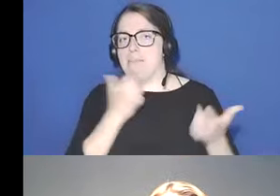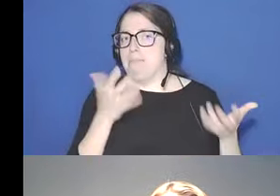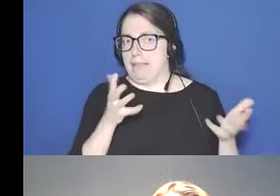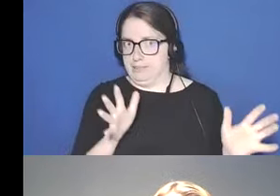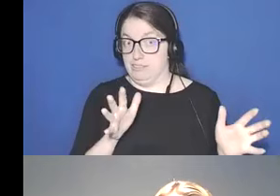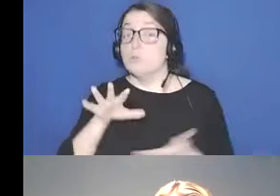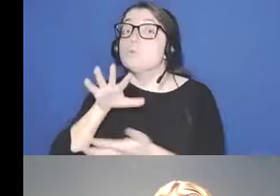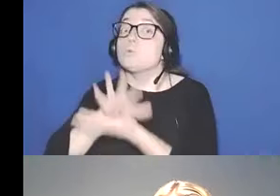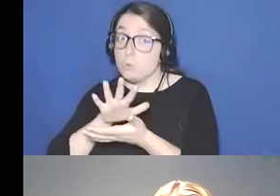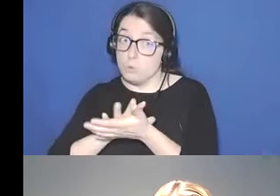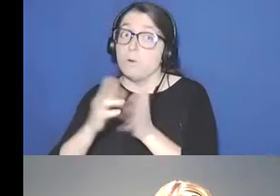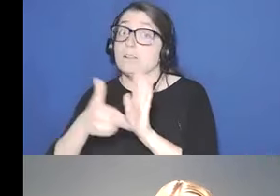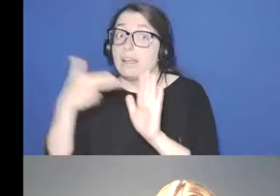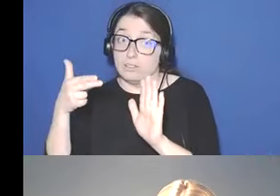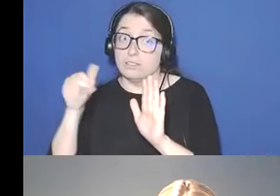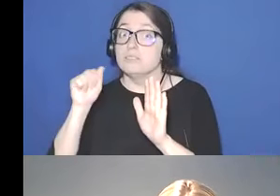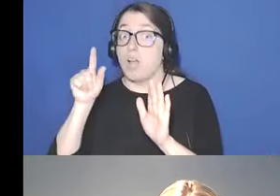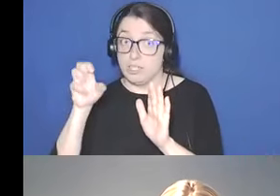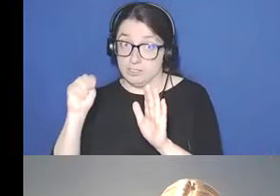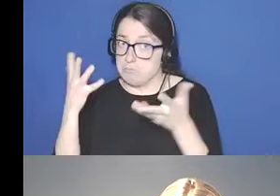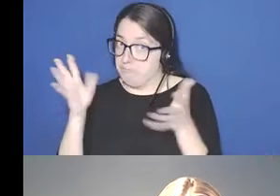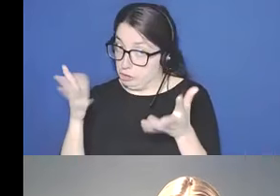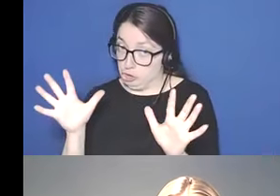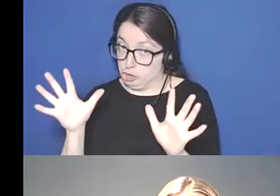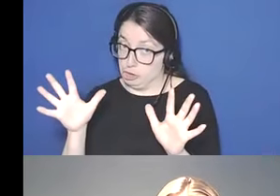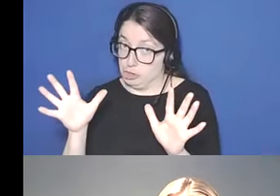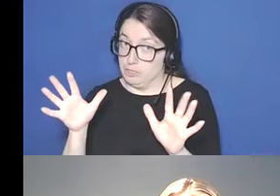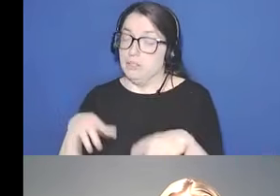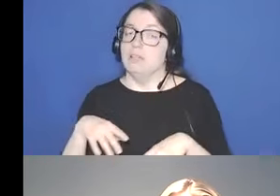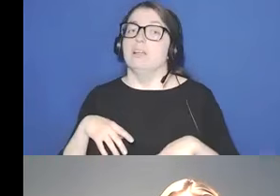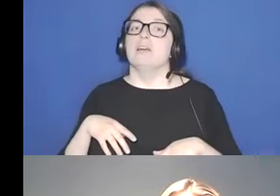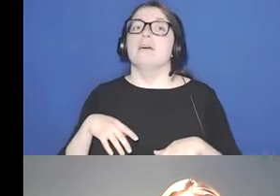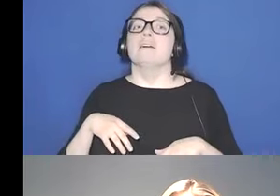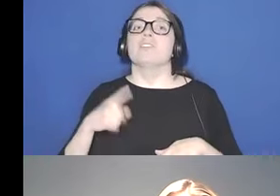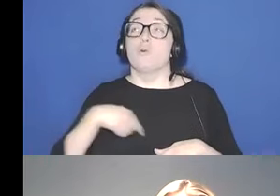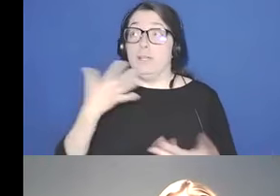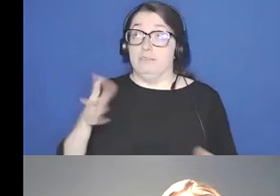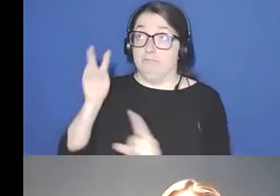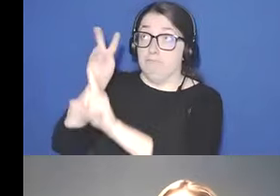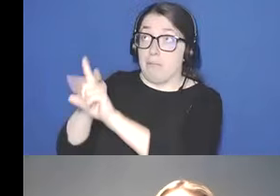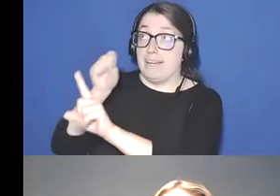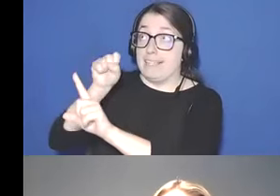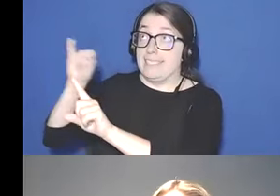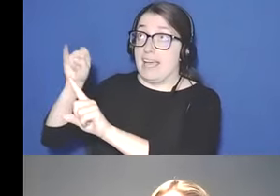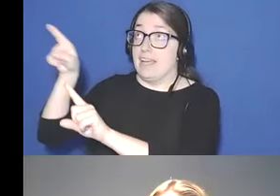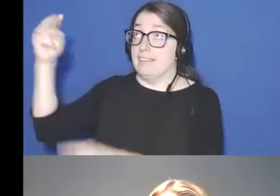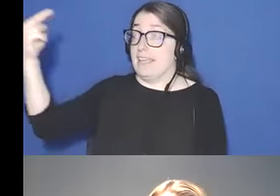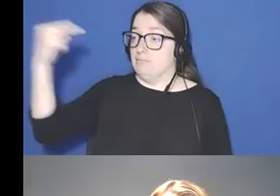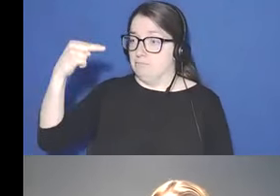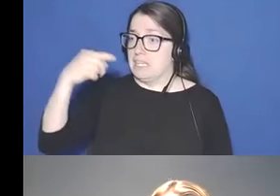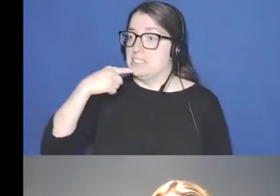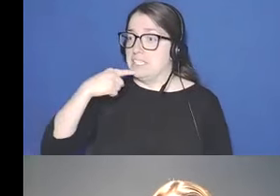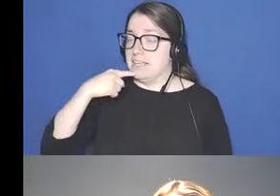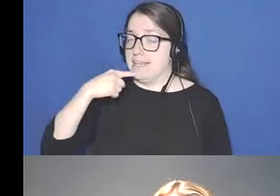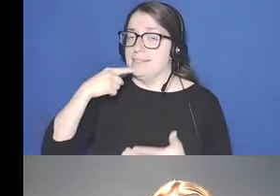autism. With autism, sorry. So when we applied for SSI, they had pretty much referred us to